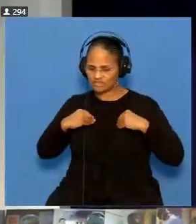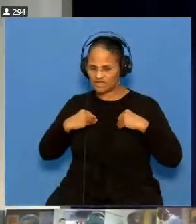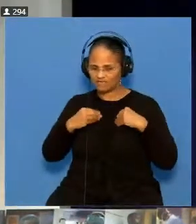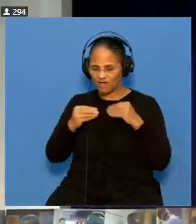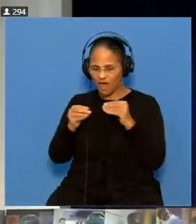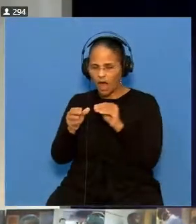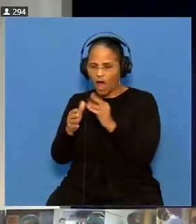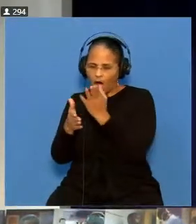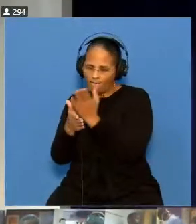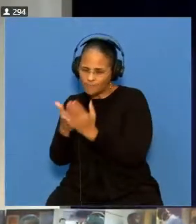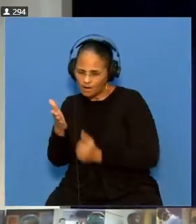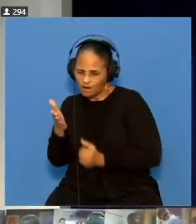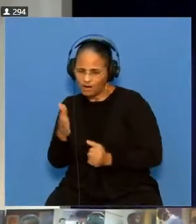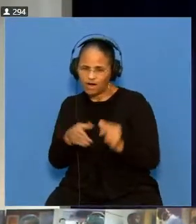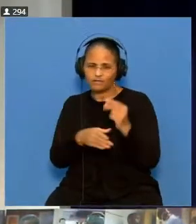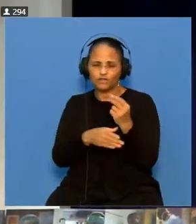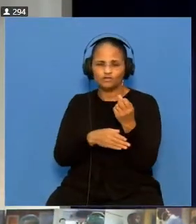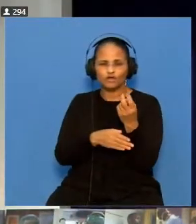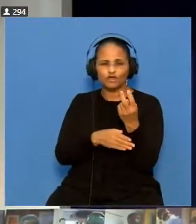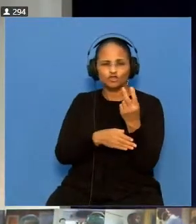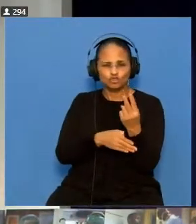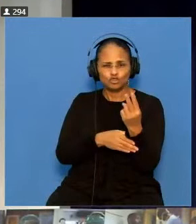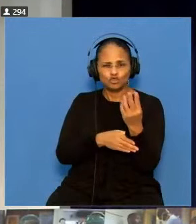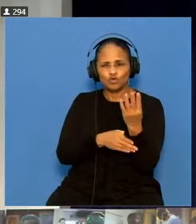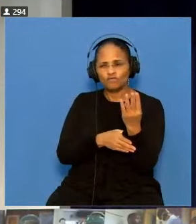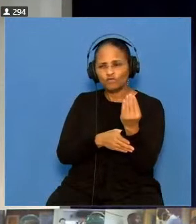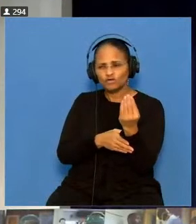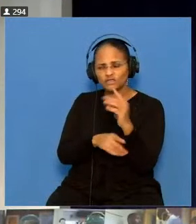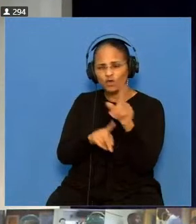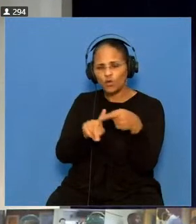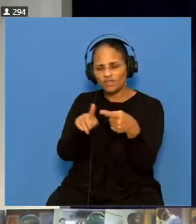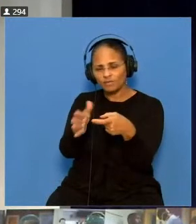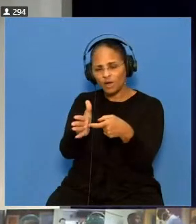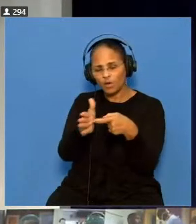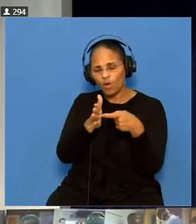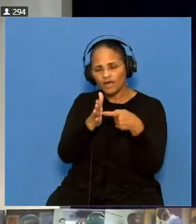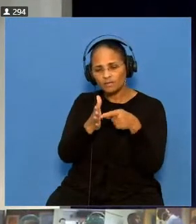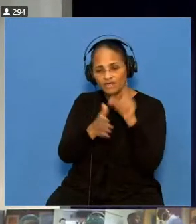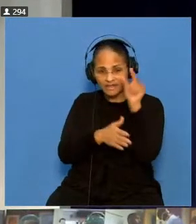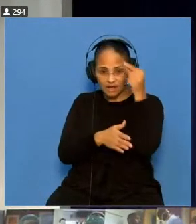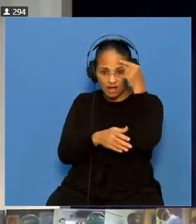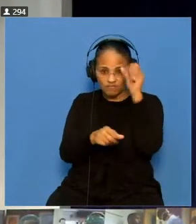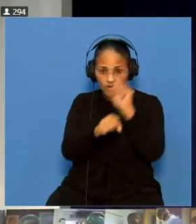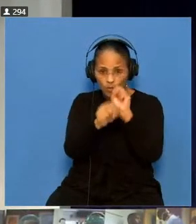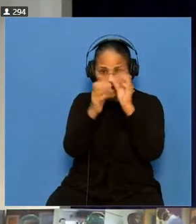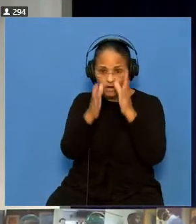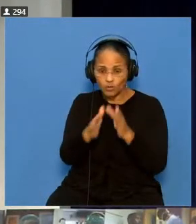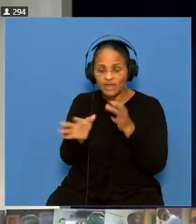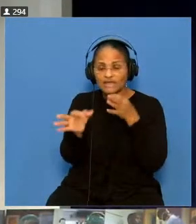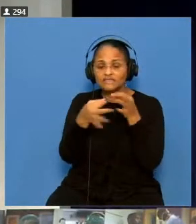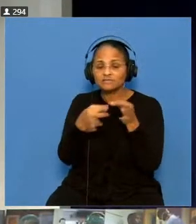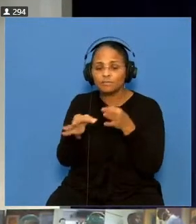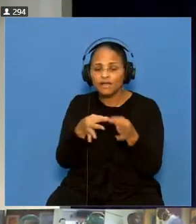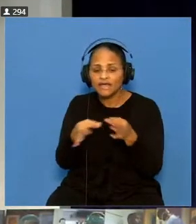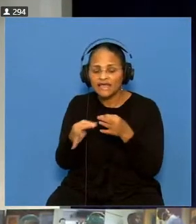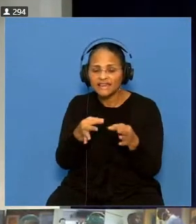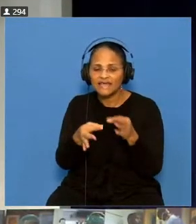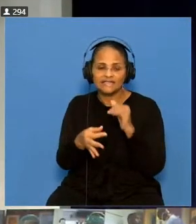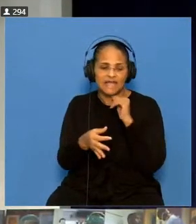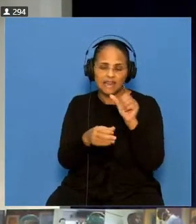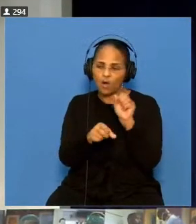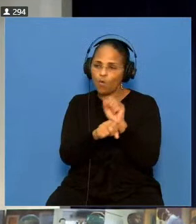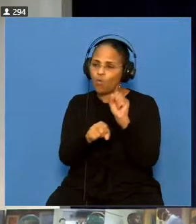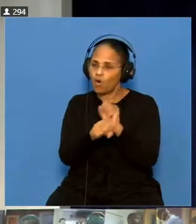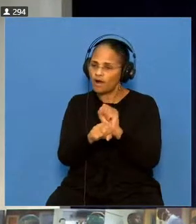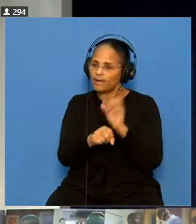received a portion amount of $214. When they inquired, the government worker explained that it was due to the fact that the unemployment benefit came